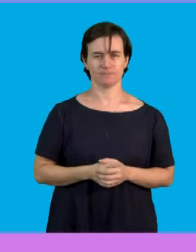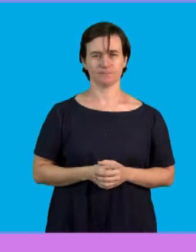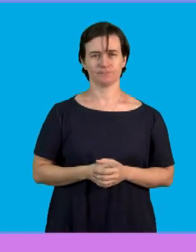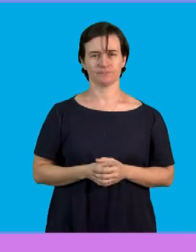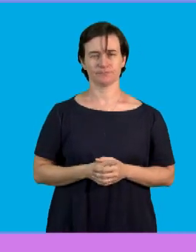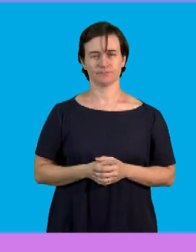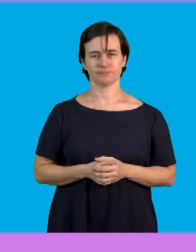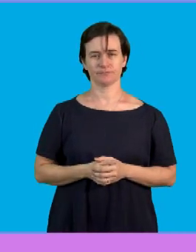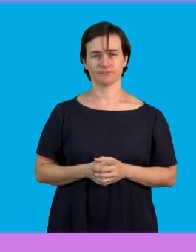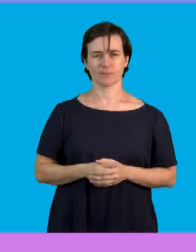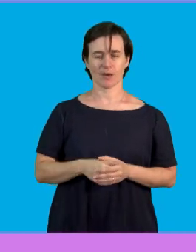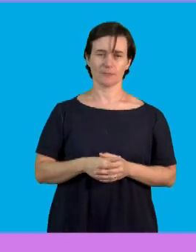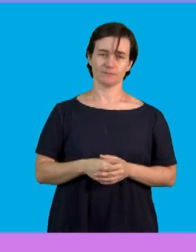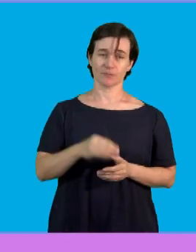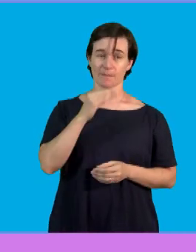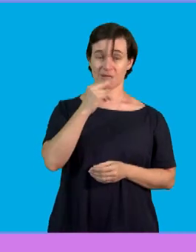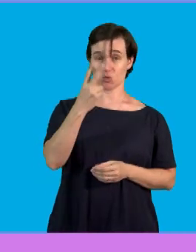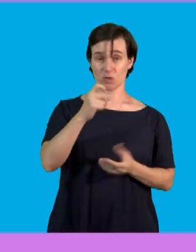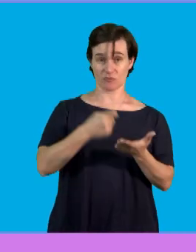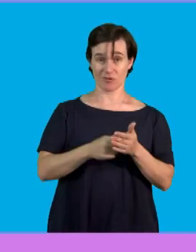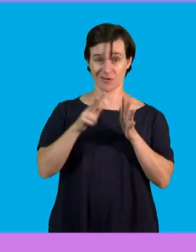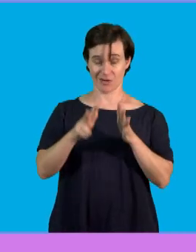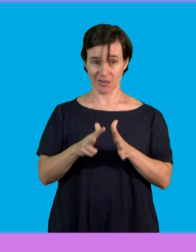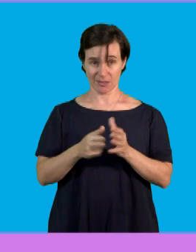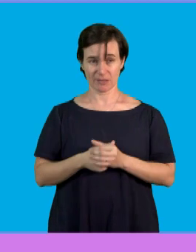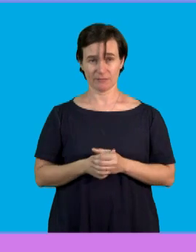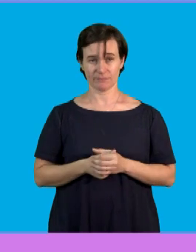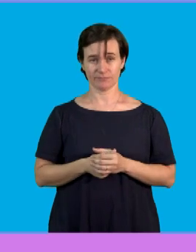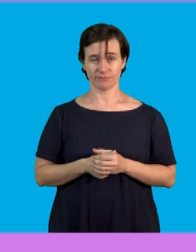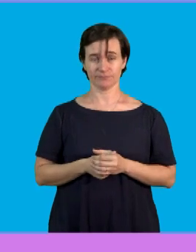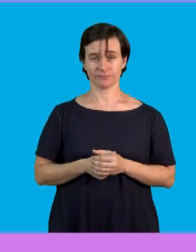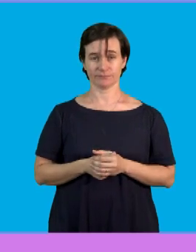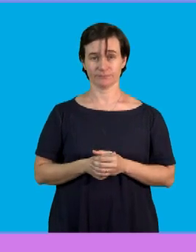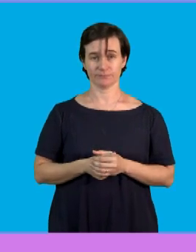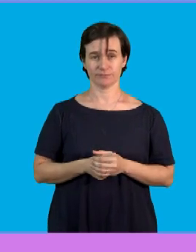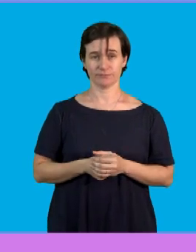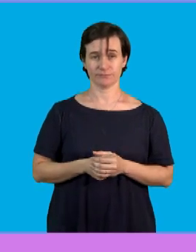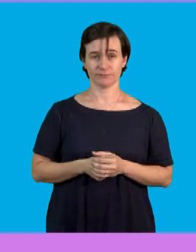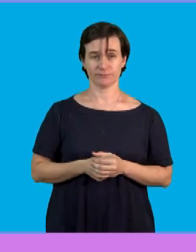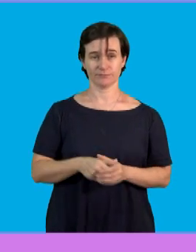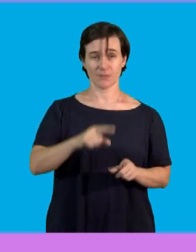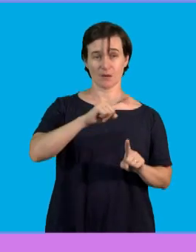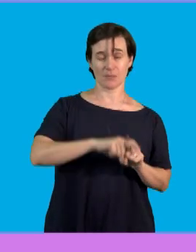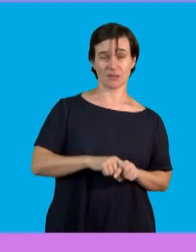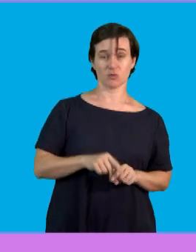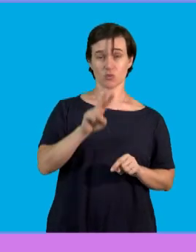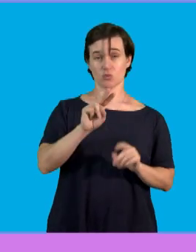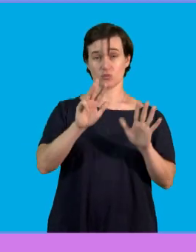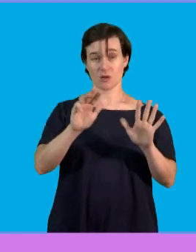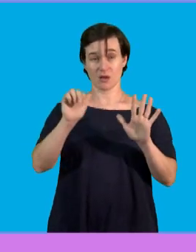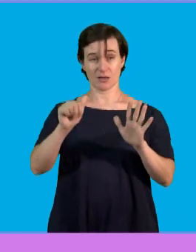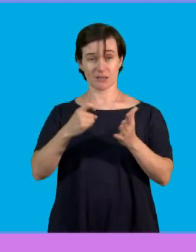we are going to have 20 rand 18 cents plus